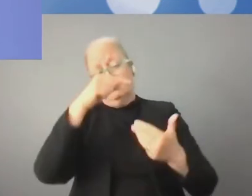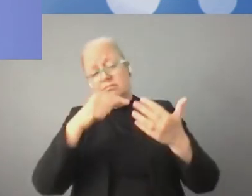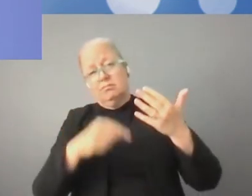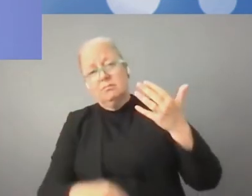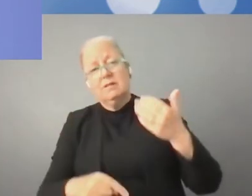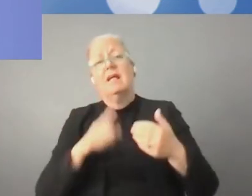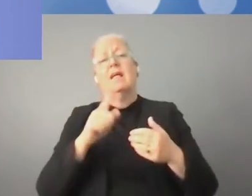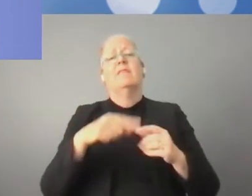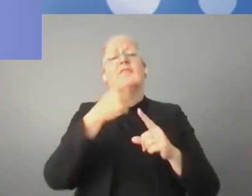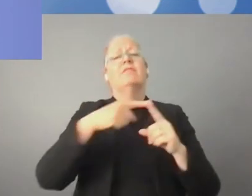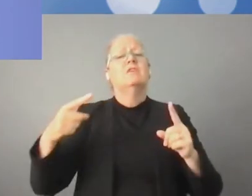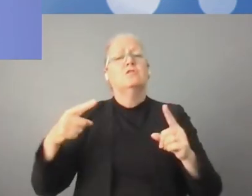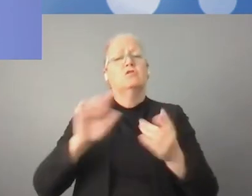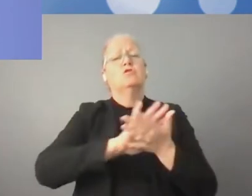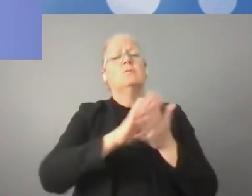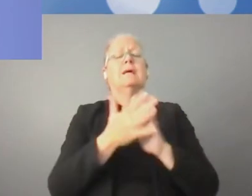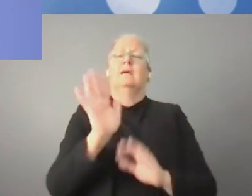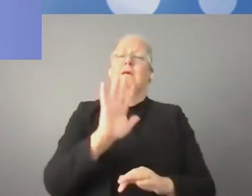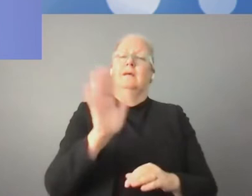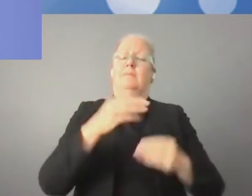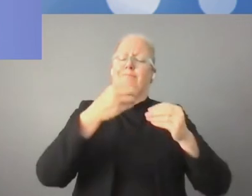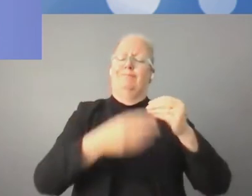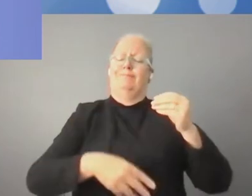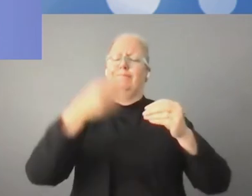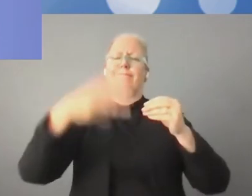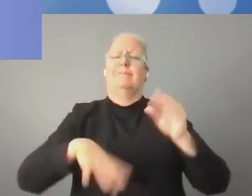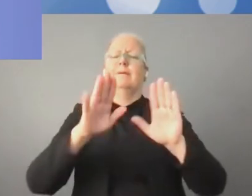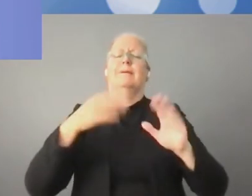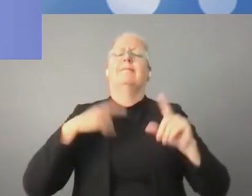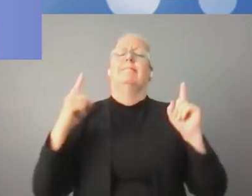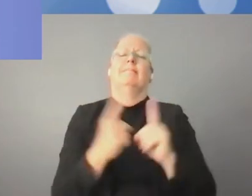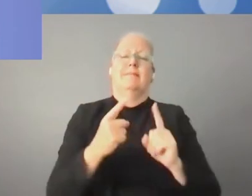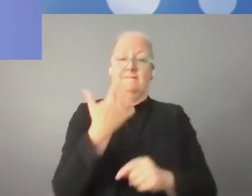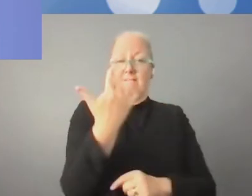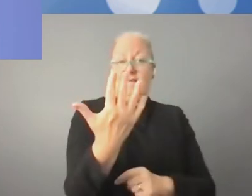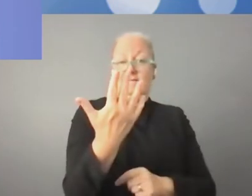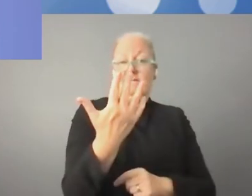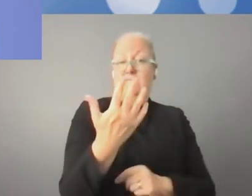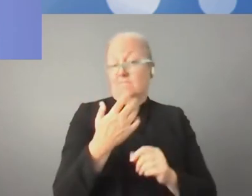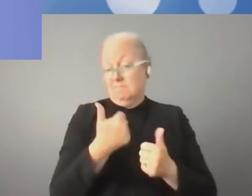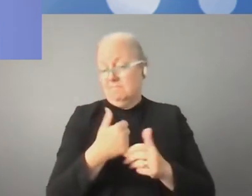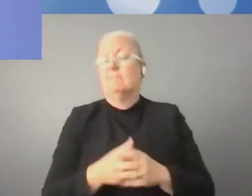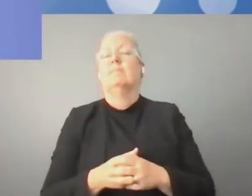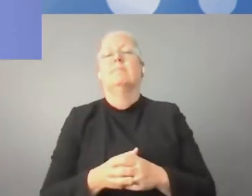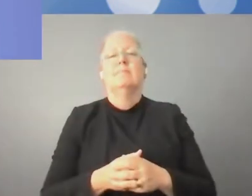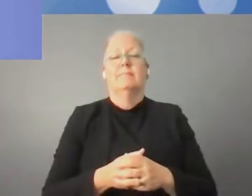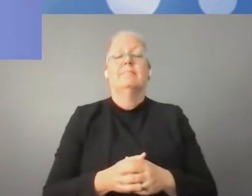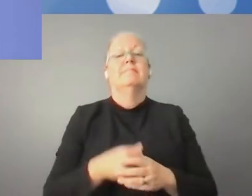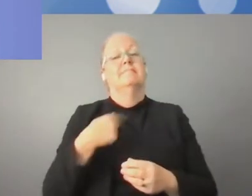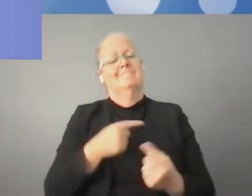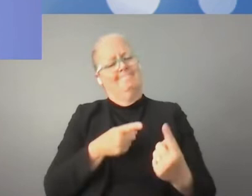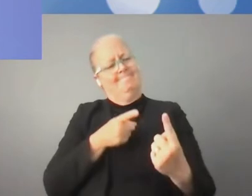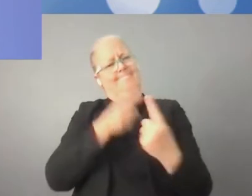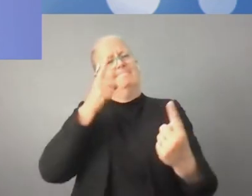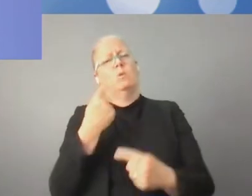we have it's a long document but i'll give you five at my main point is going to be that for